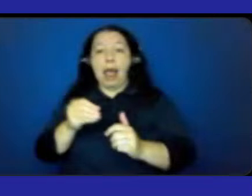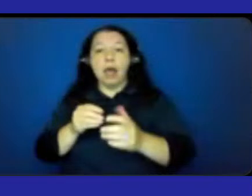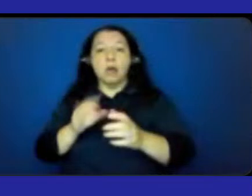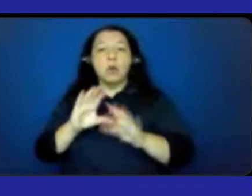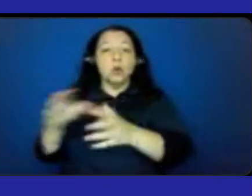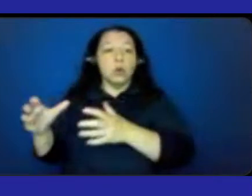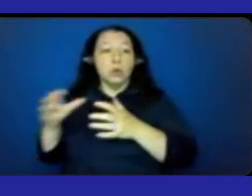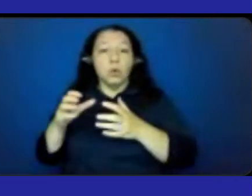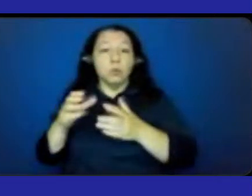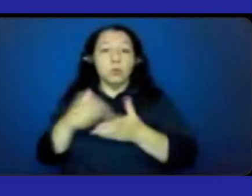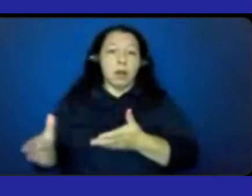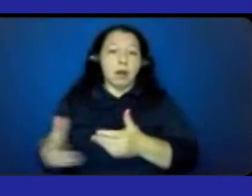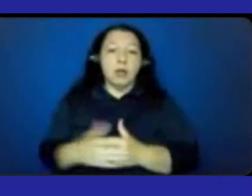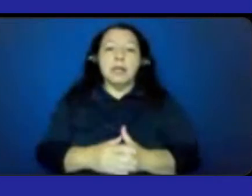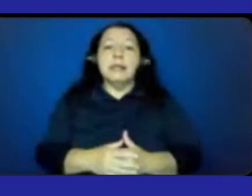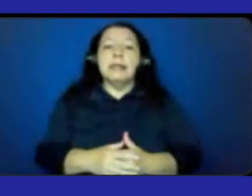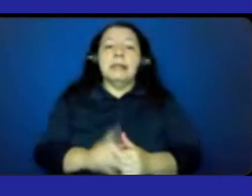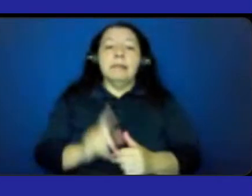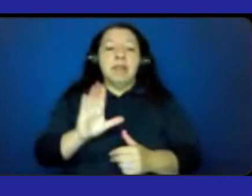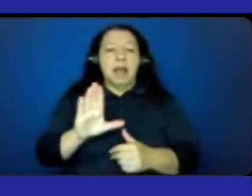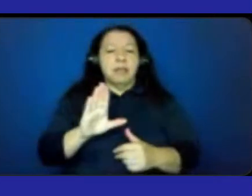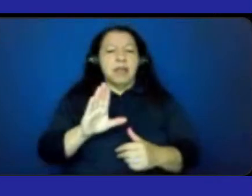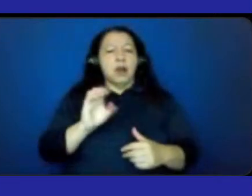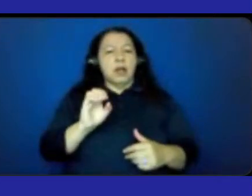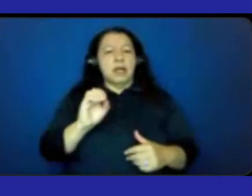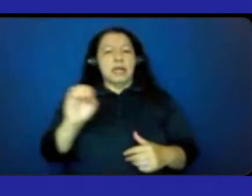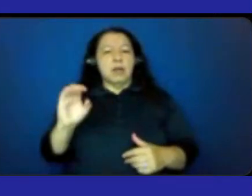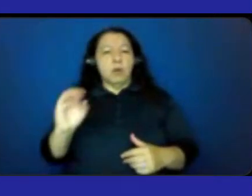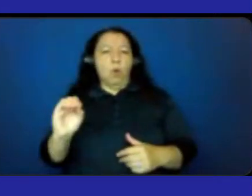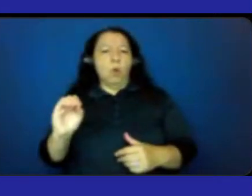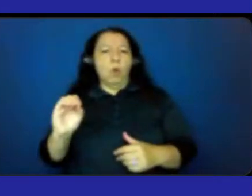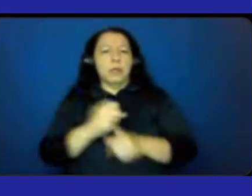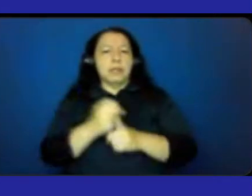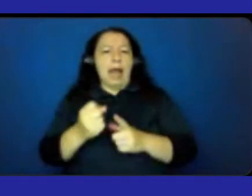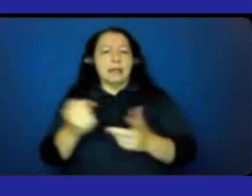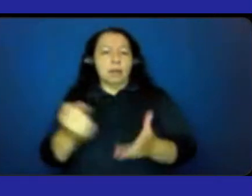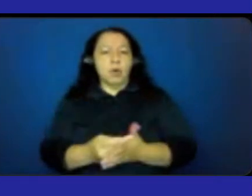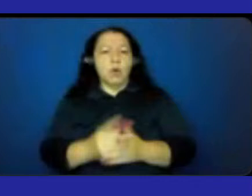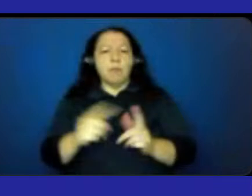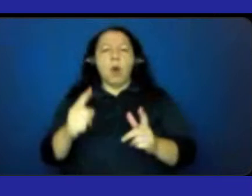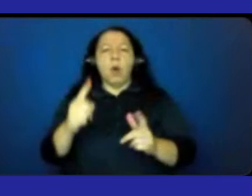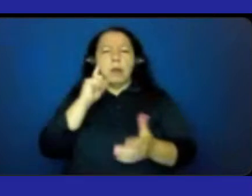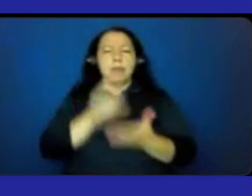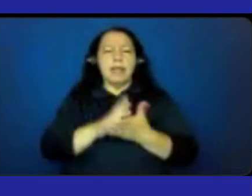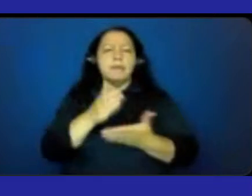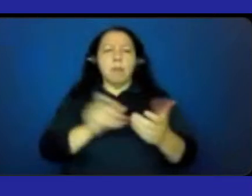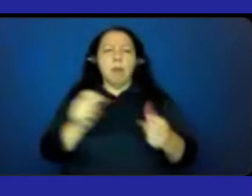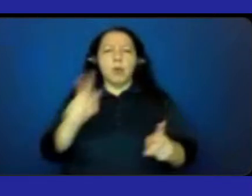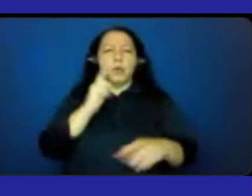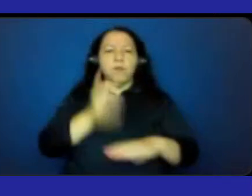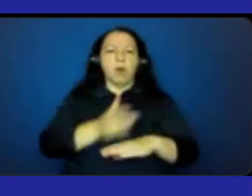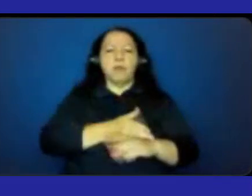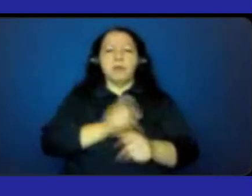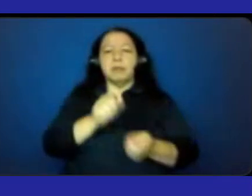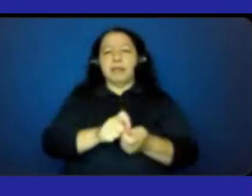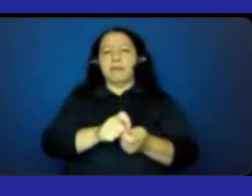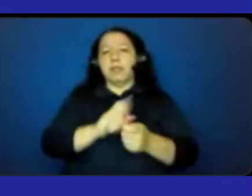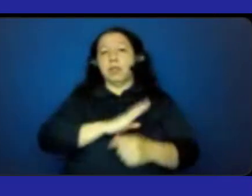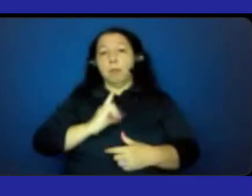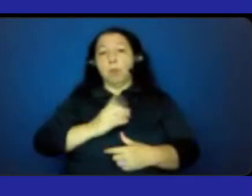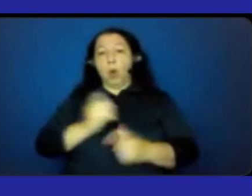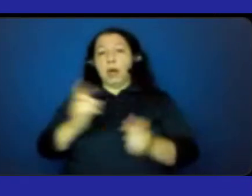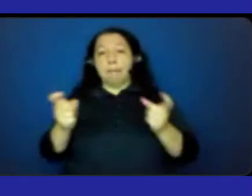approved, we believe there's some opportunity for improvement here, particularly at the board and management level, and we